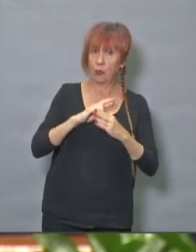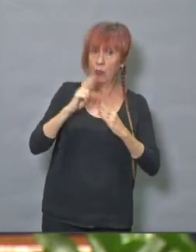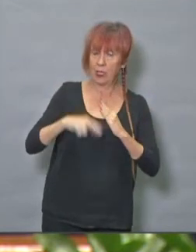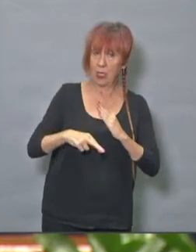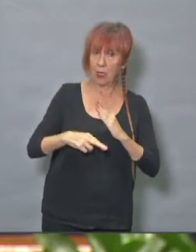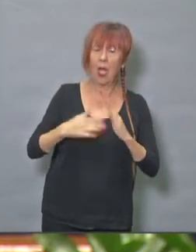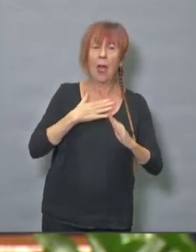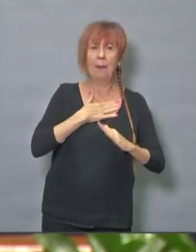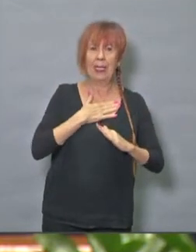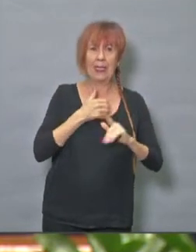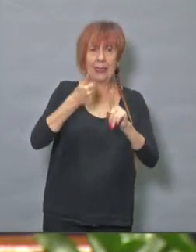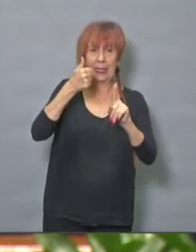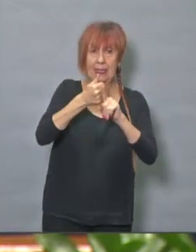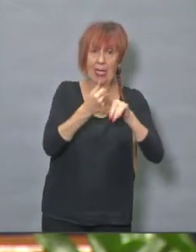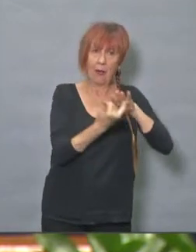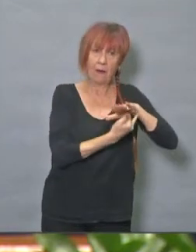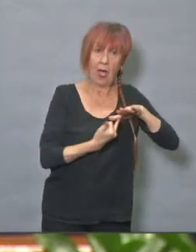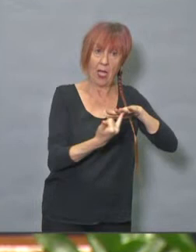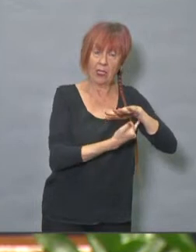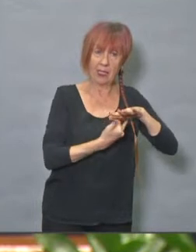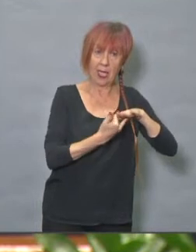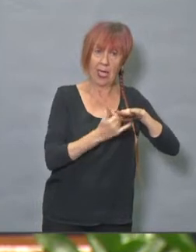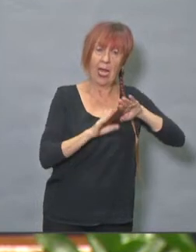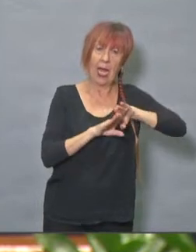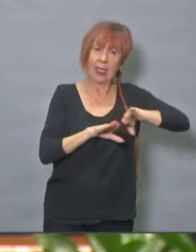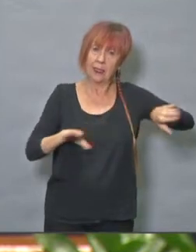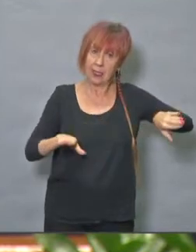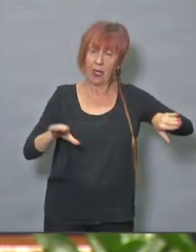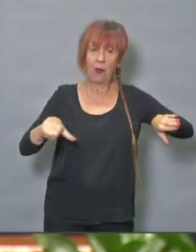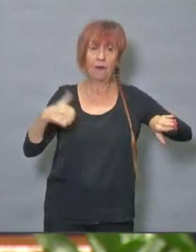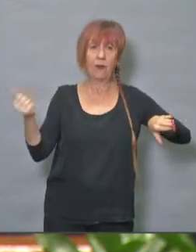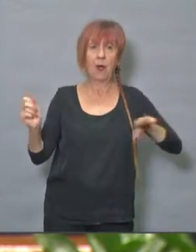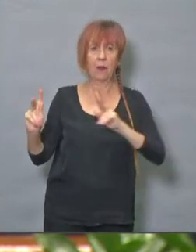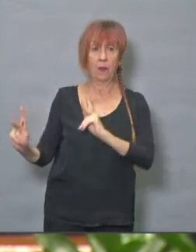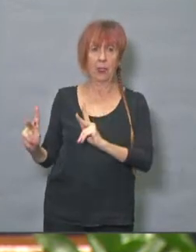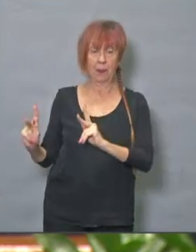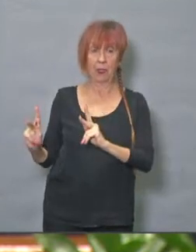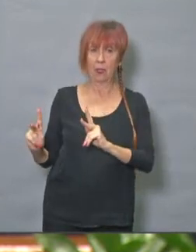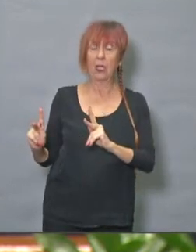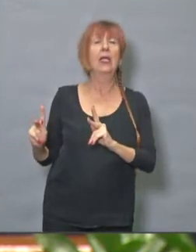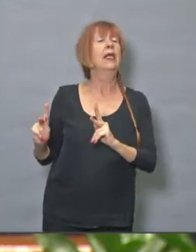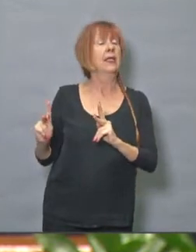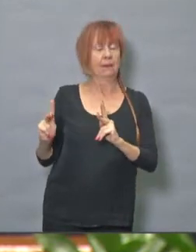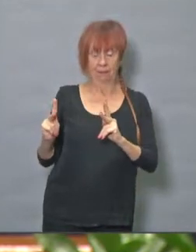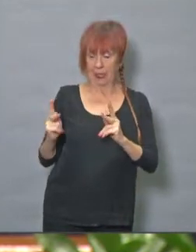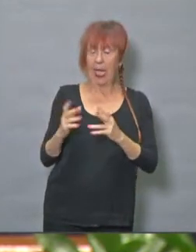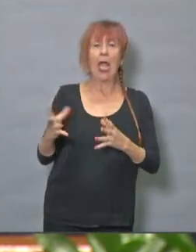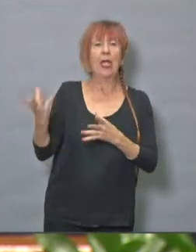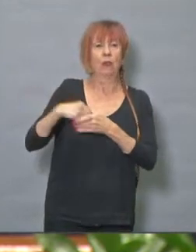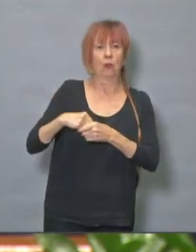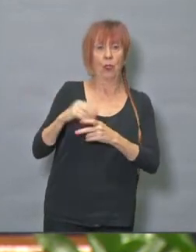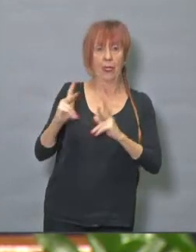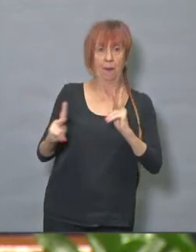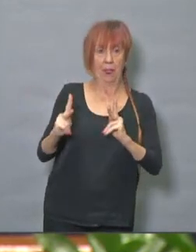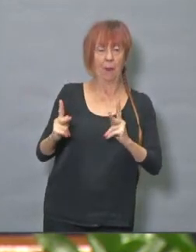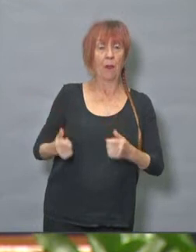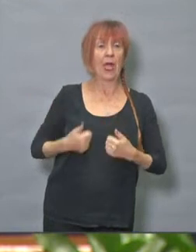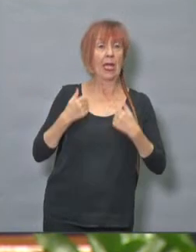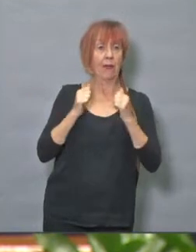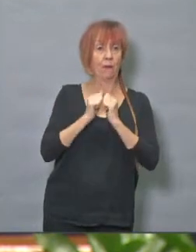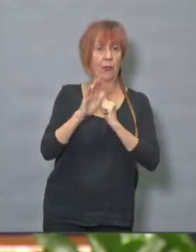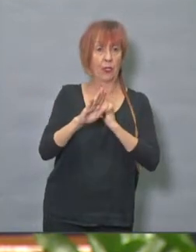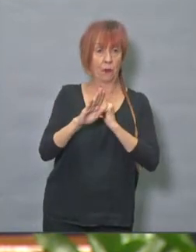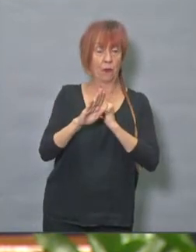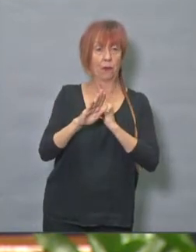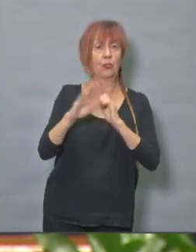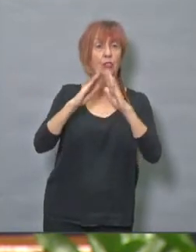please self-isolate and stay away from other people, even those who live with you in your household. And if you've been